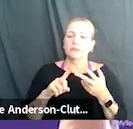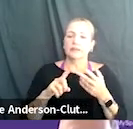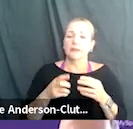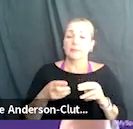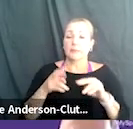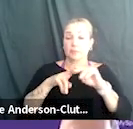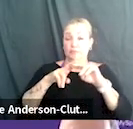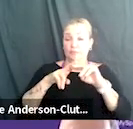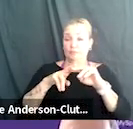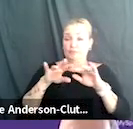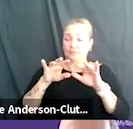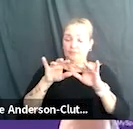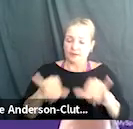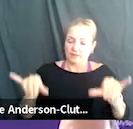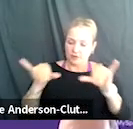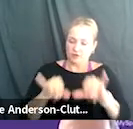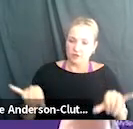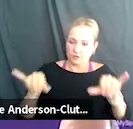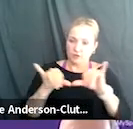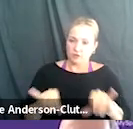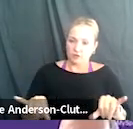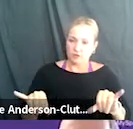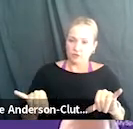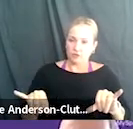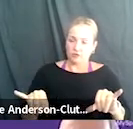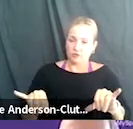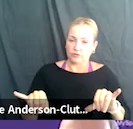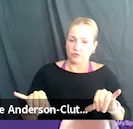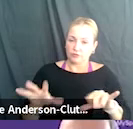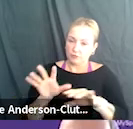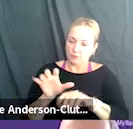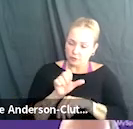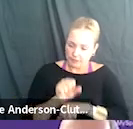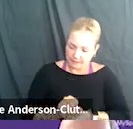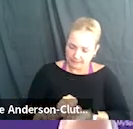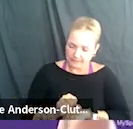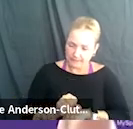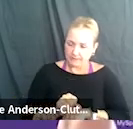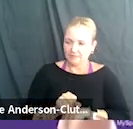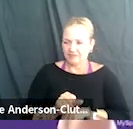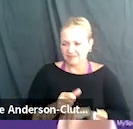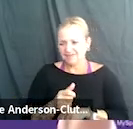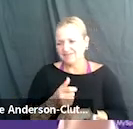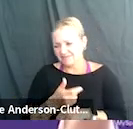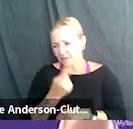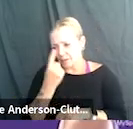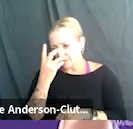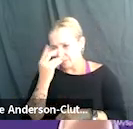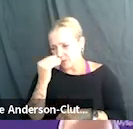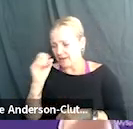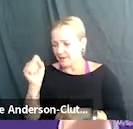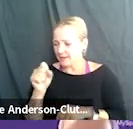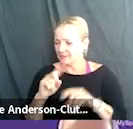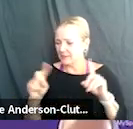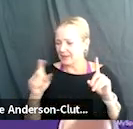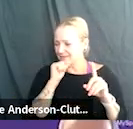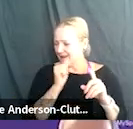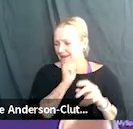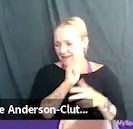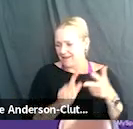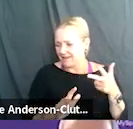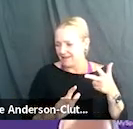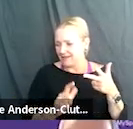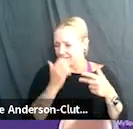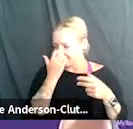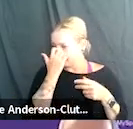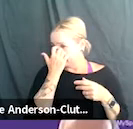recommendations or suggestions around what we should call catatonia and autism, that there's been some research on them. And interestingly, she reported in this one paper that out